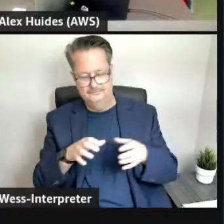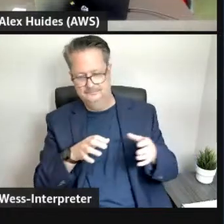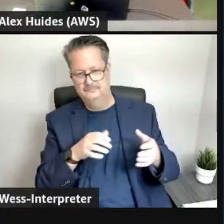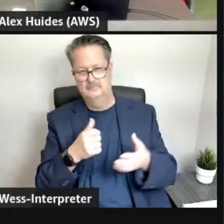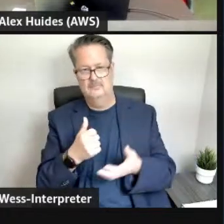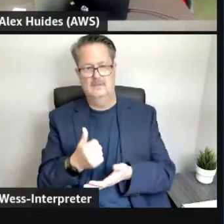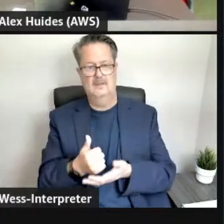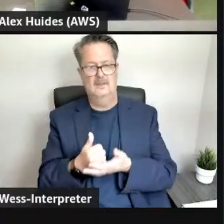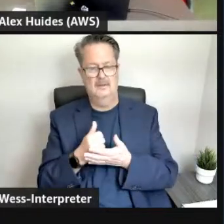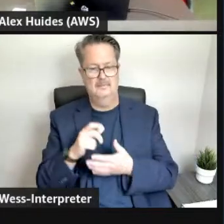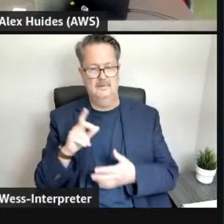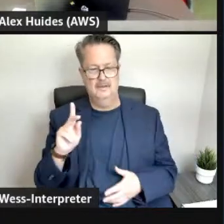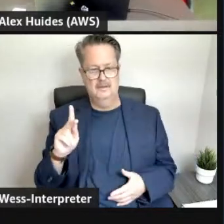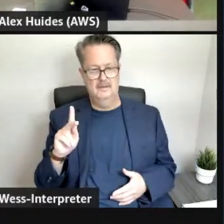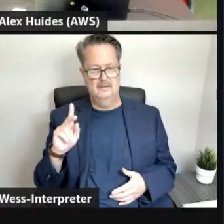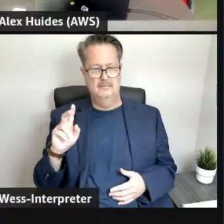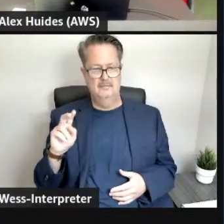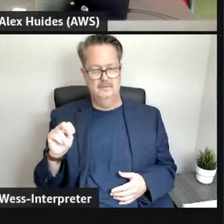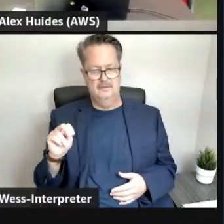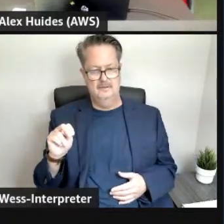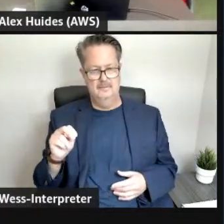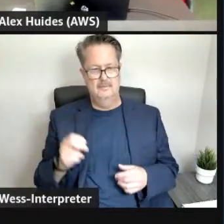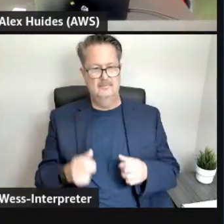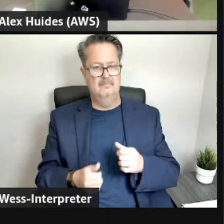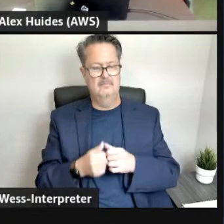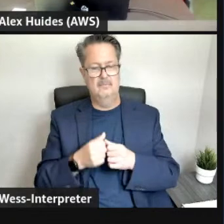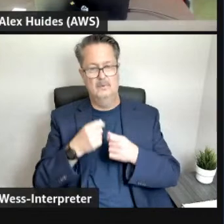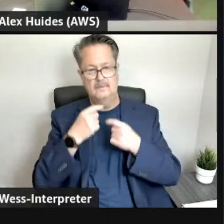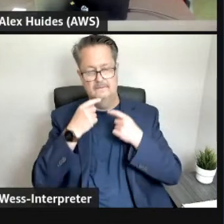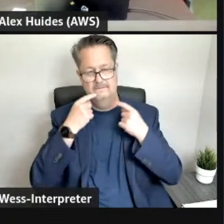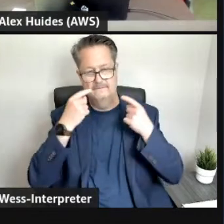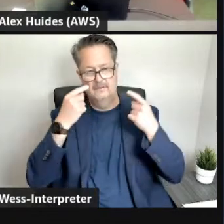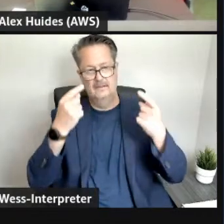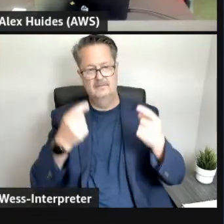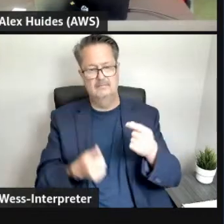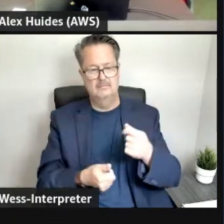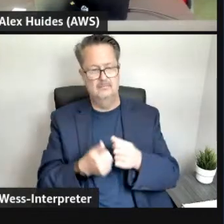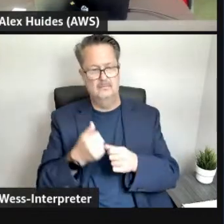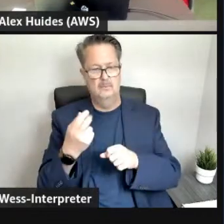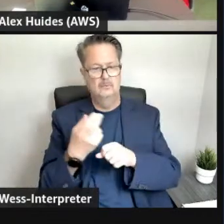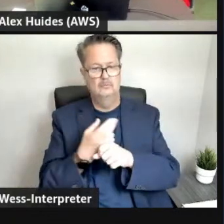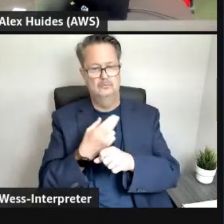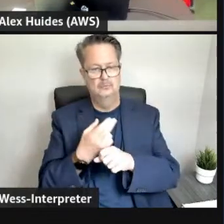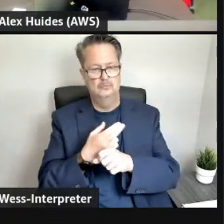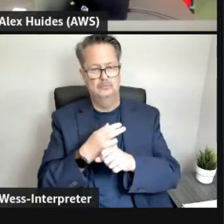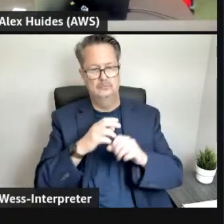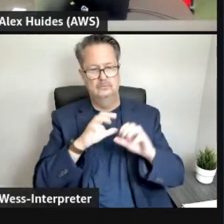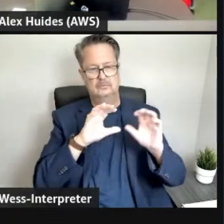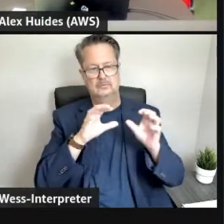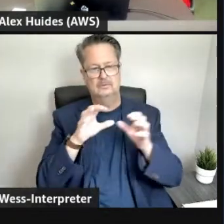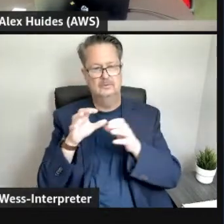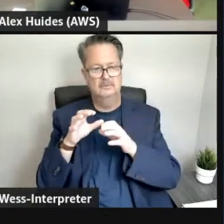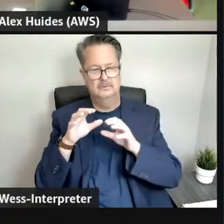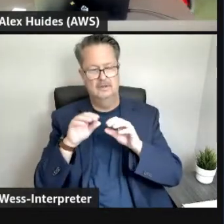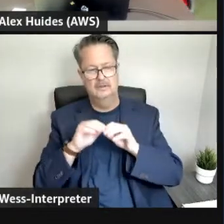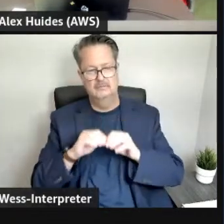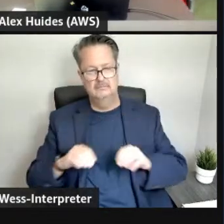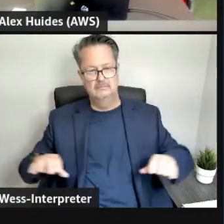Kubernetes, probably the most famous and most used containers deployment